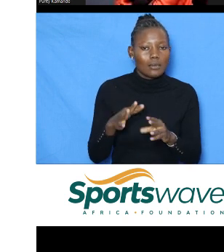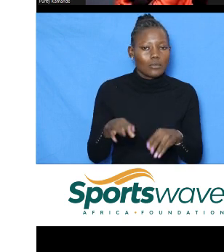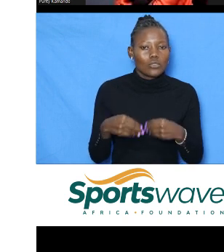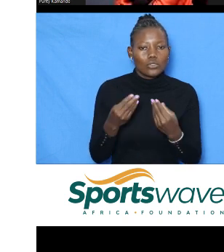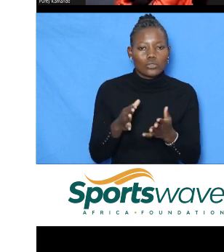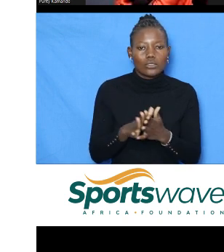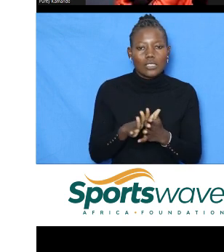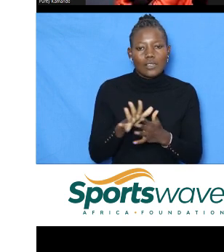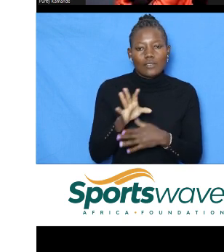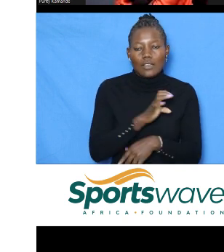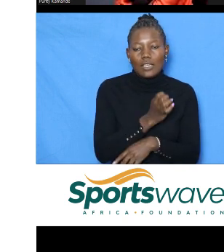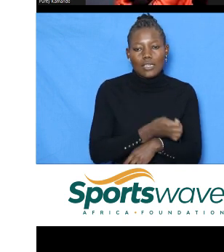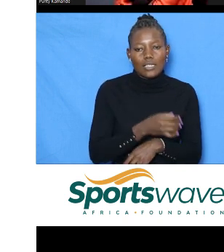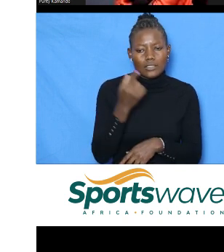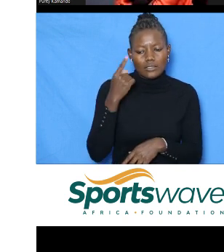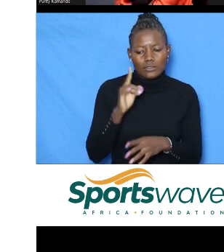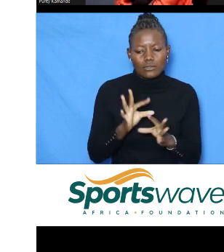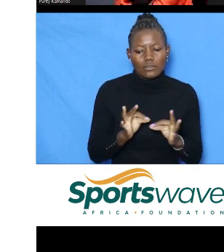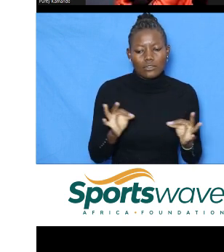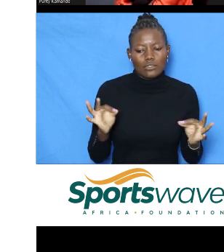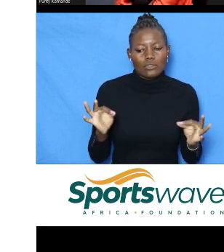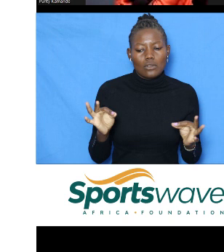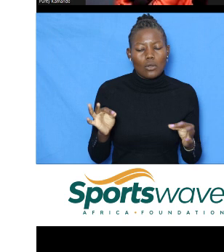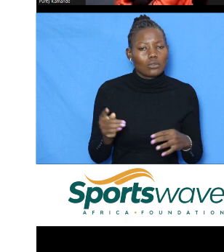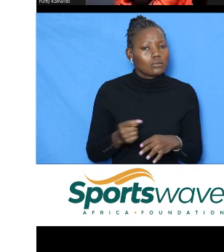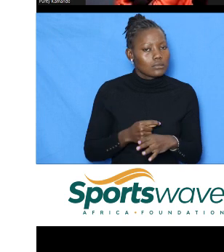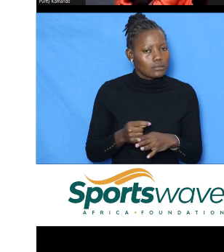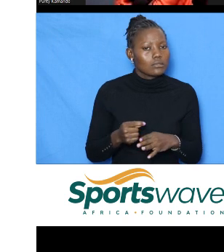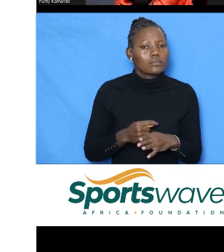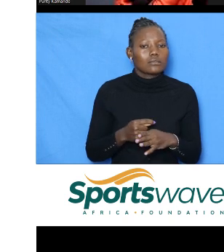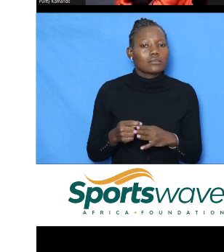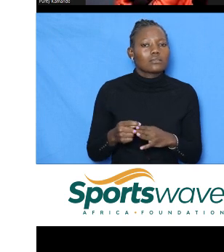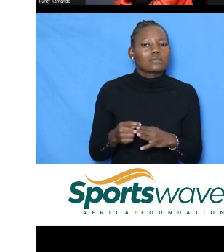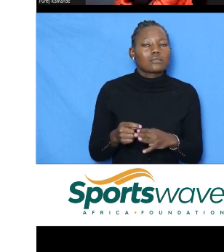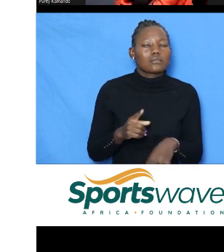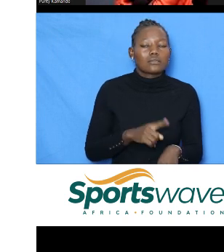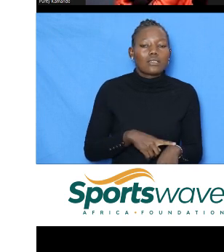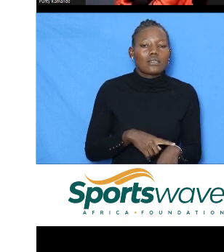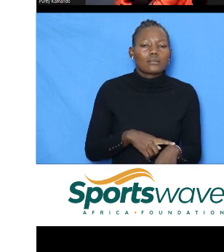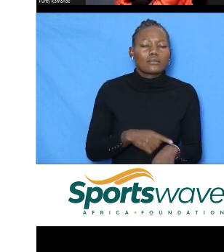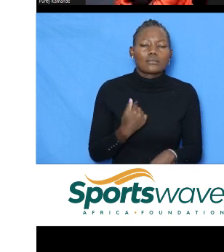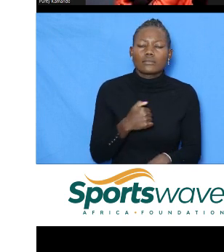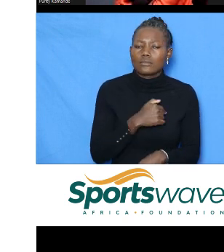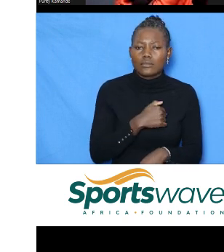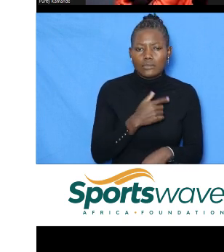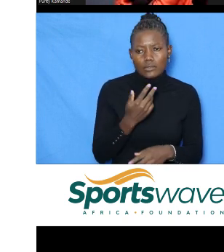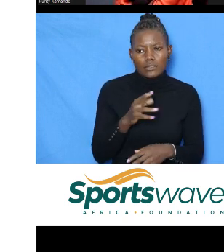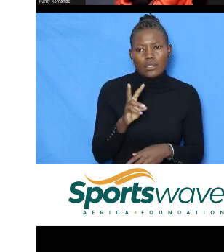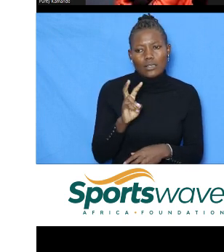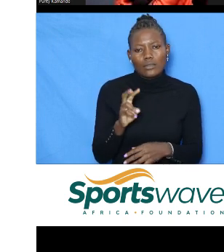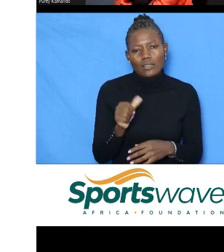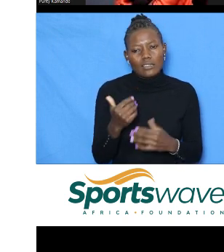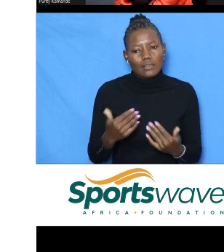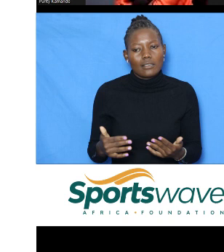provide fuel, especially for prolonged workout periods. Prolonged workout periods, here we are looking at anything